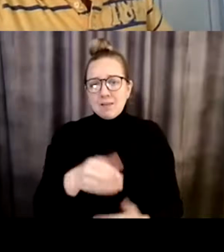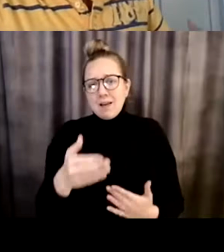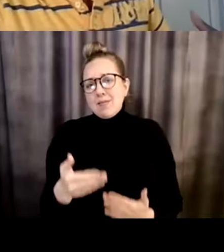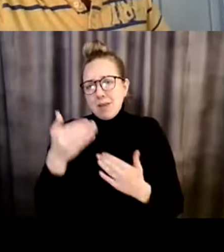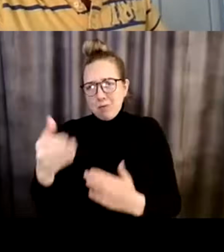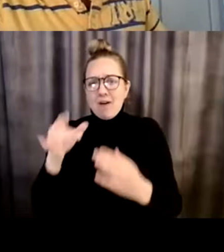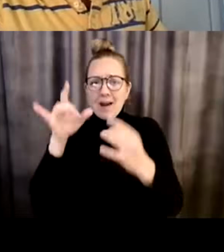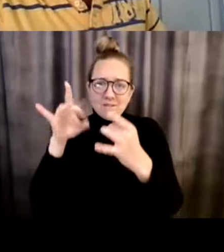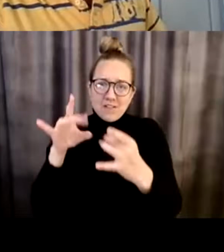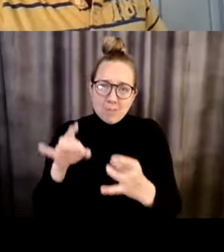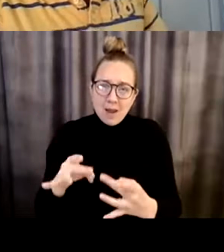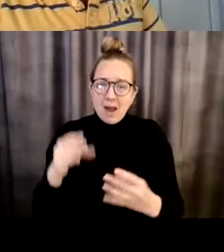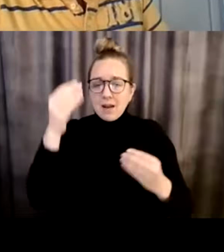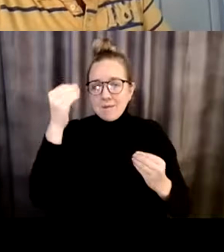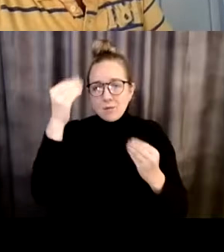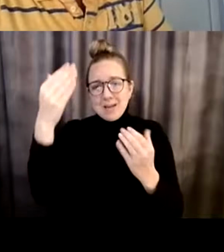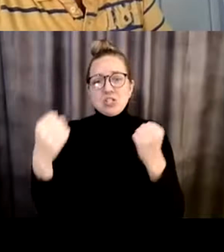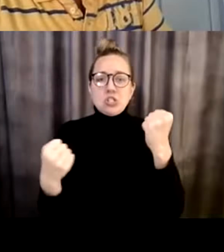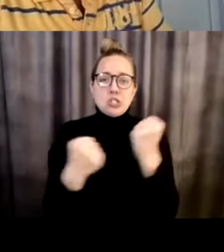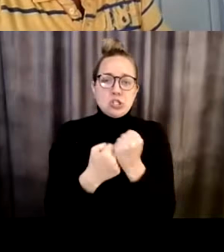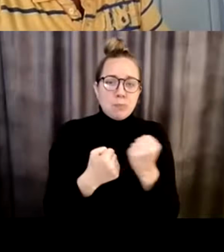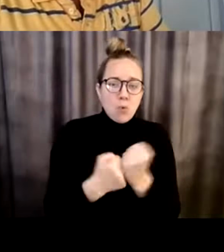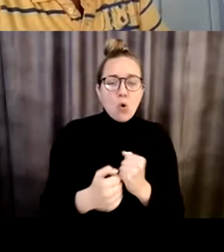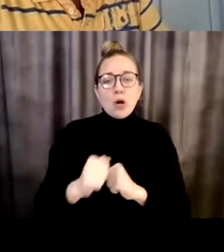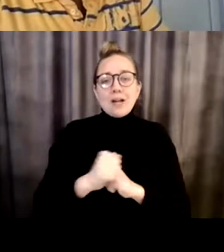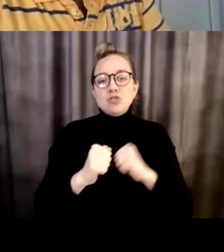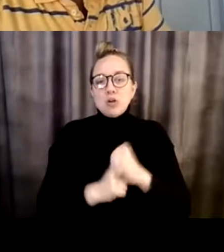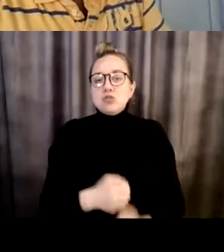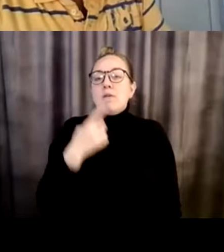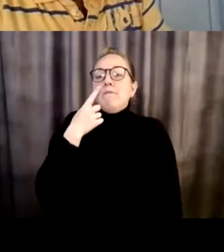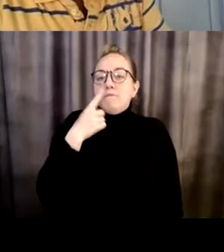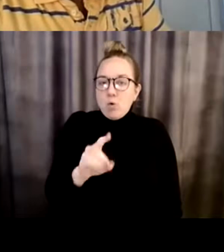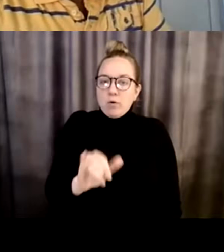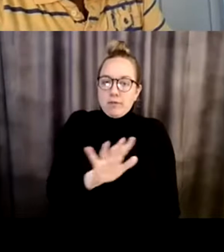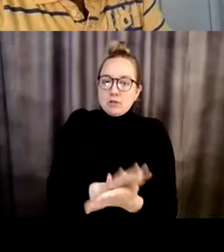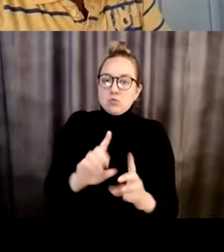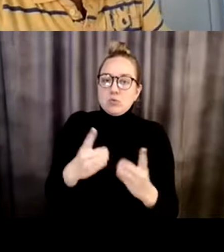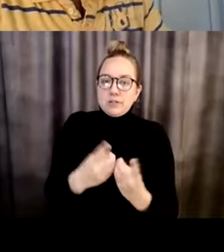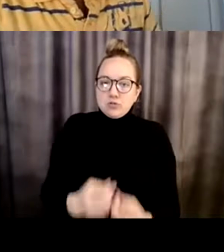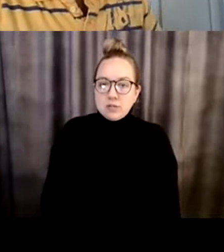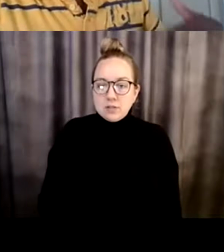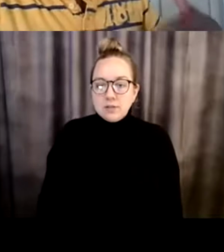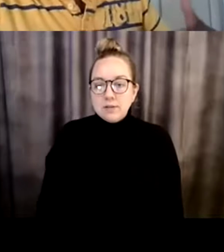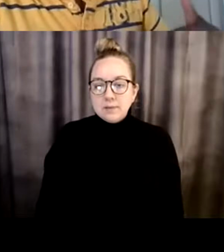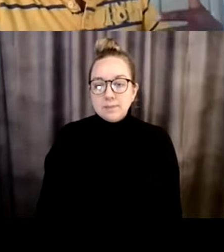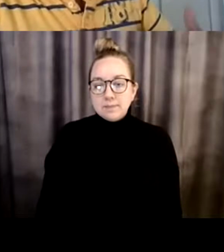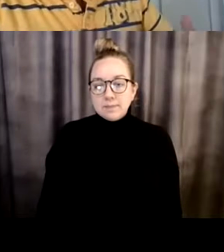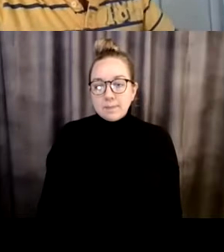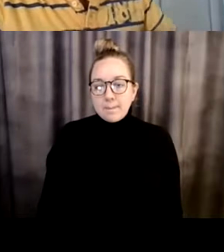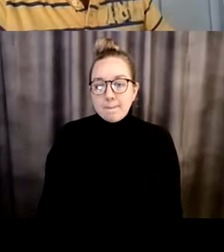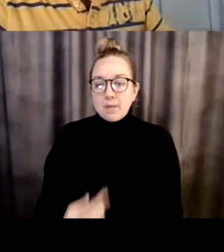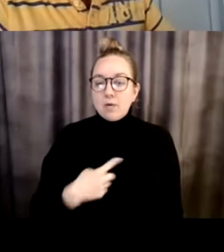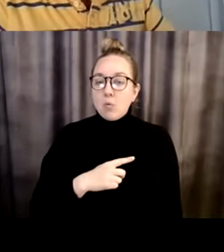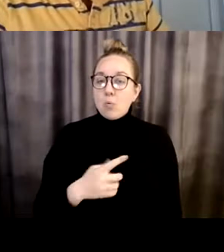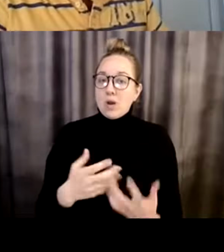providing supports and structures. We really fly by that I do, you do, we do model, which is where we want to